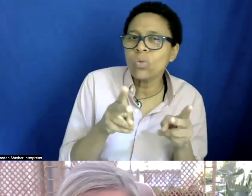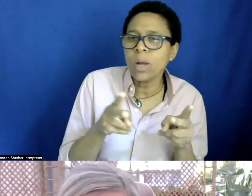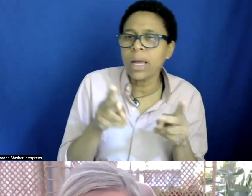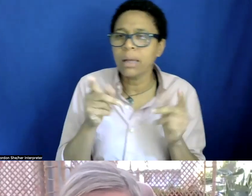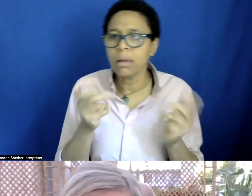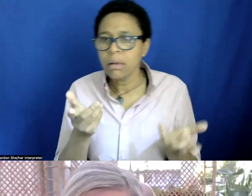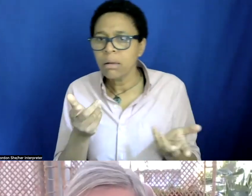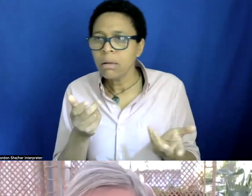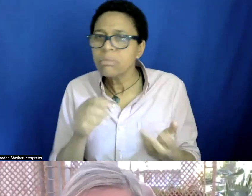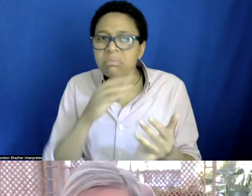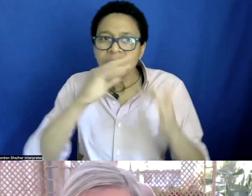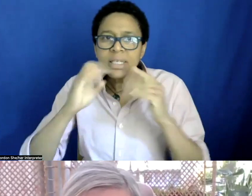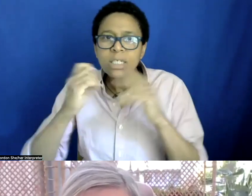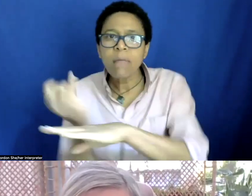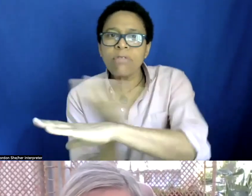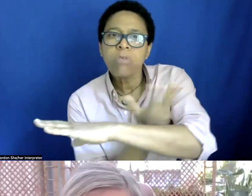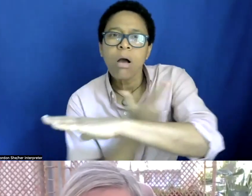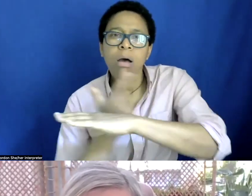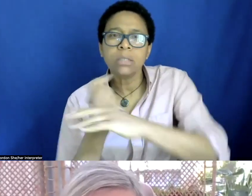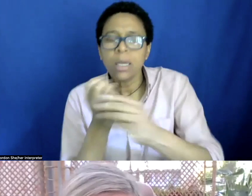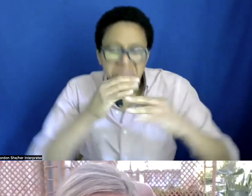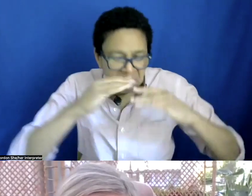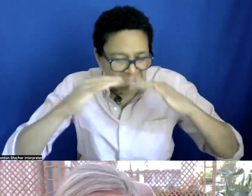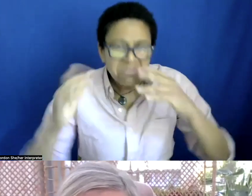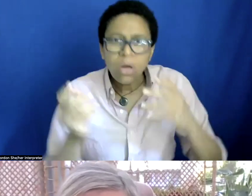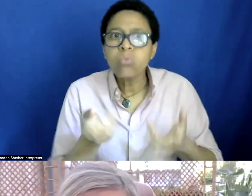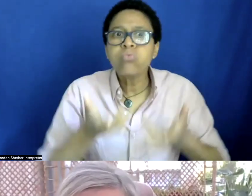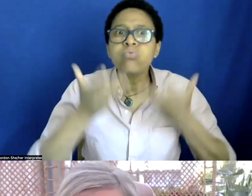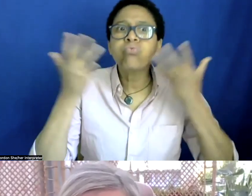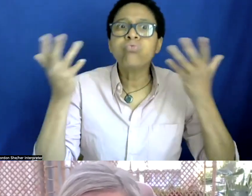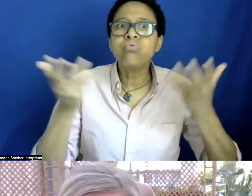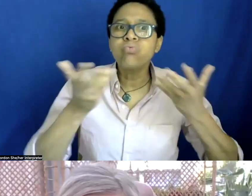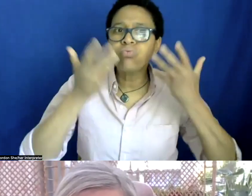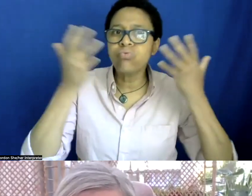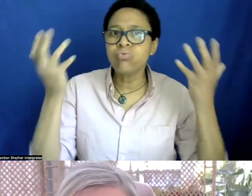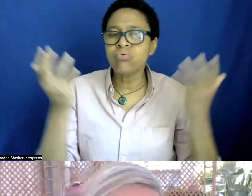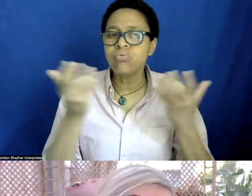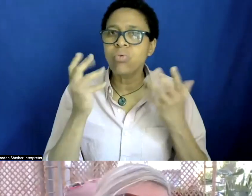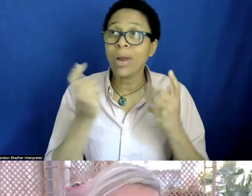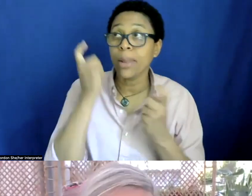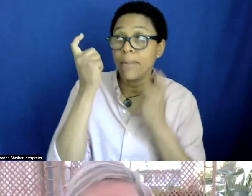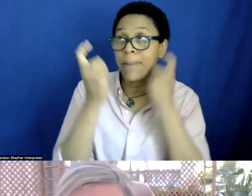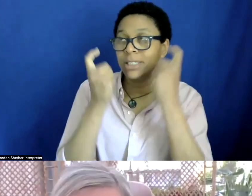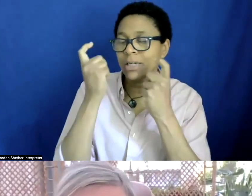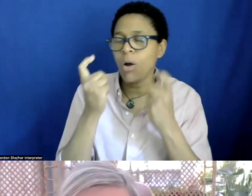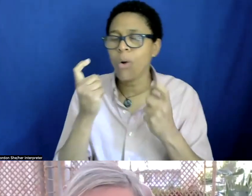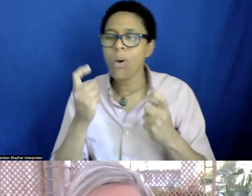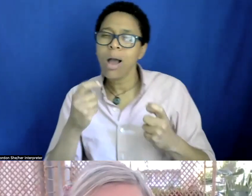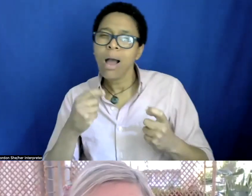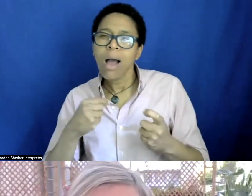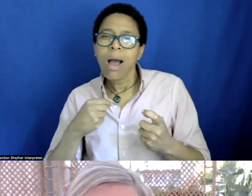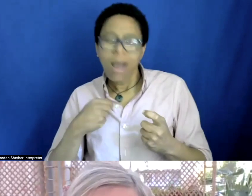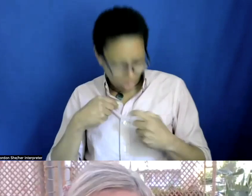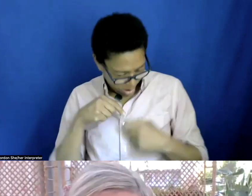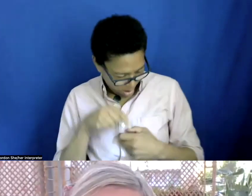that the smell of the grasses. So it'd really be evocative, and imagine them living on this little croft with big swathes of